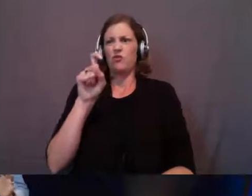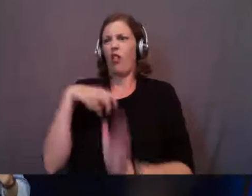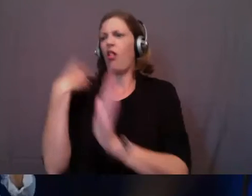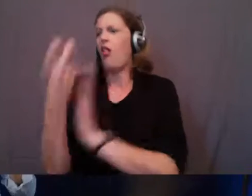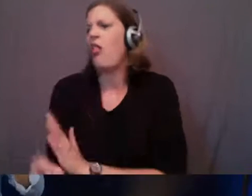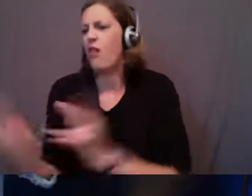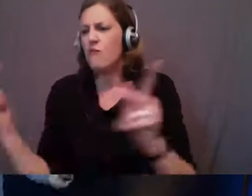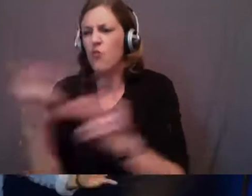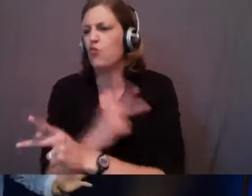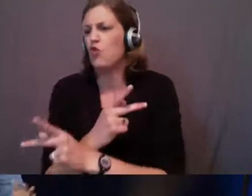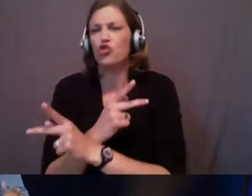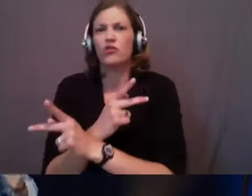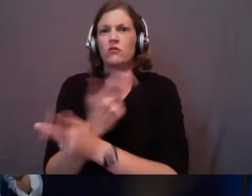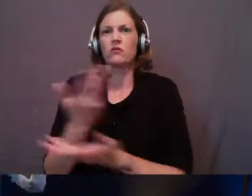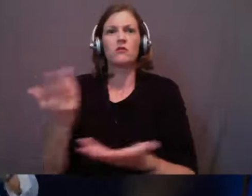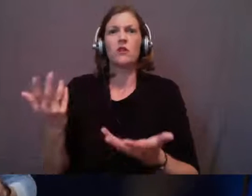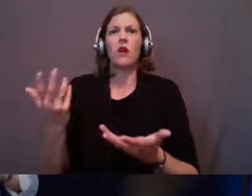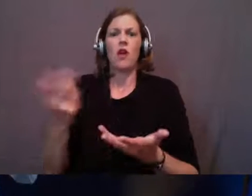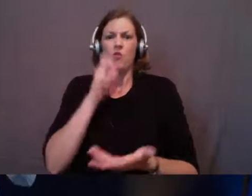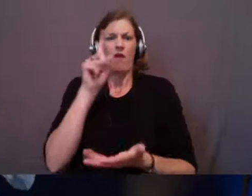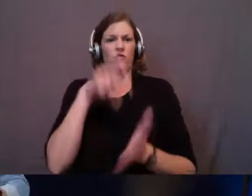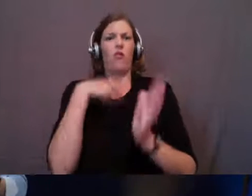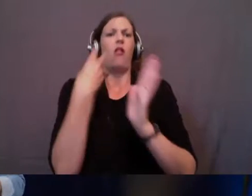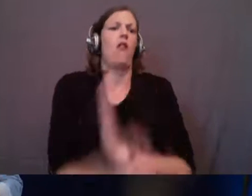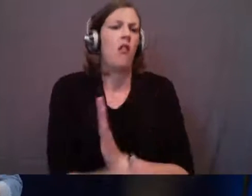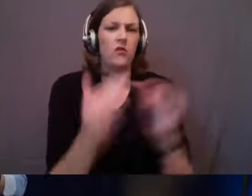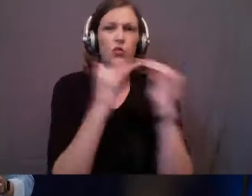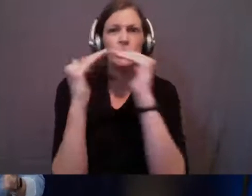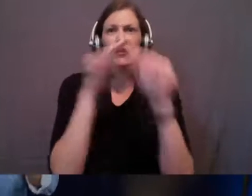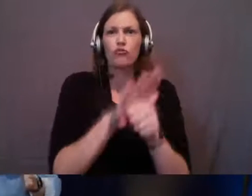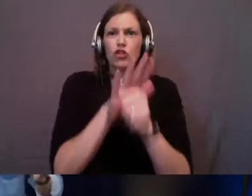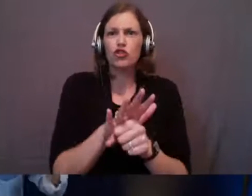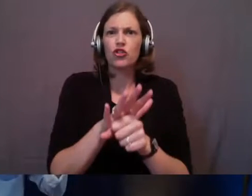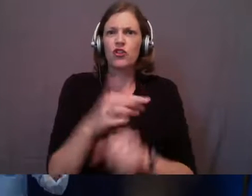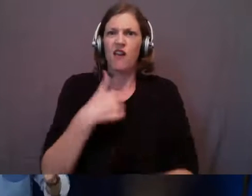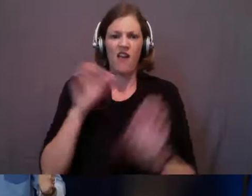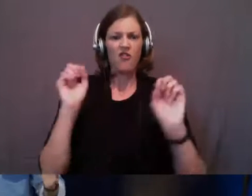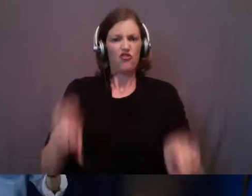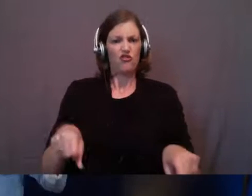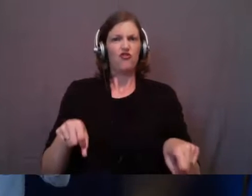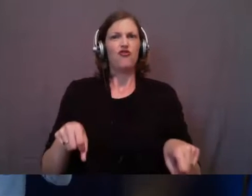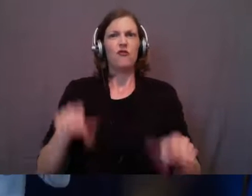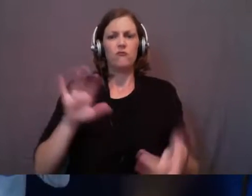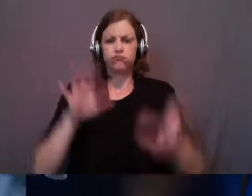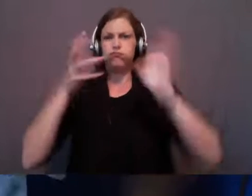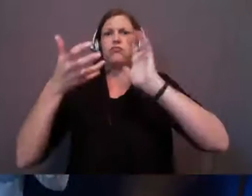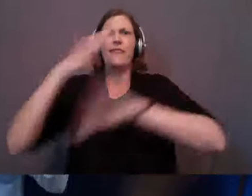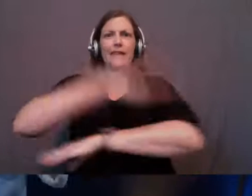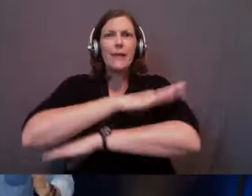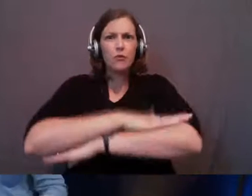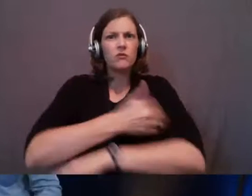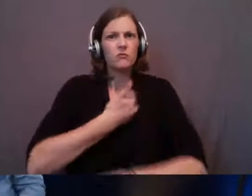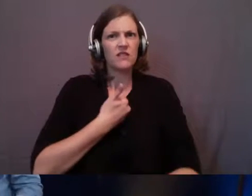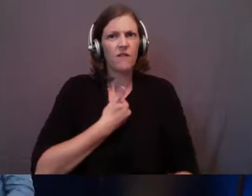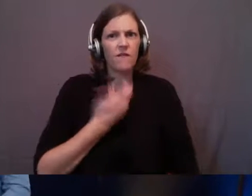have to give in to peer pressure. That I could turn the tables in my own way and make a difference. But I had to be focused on the